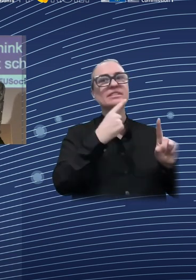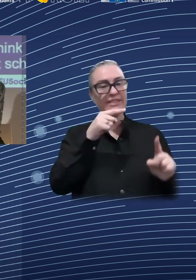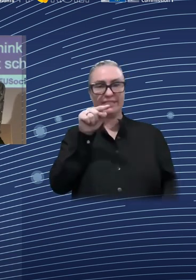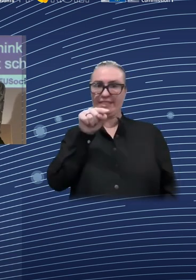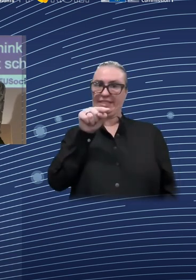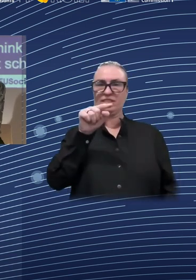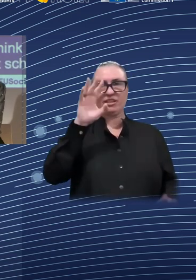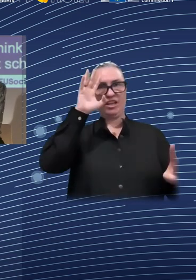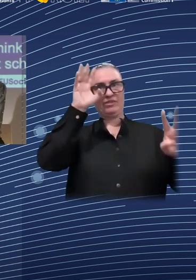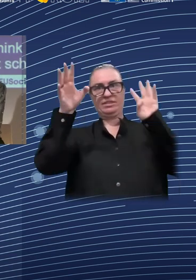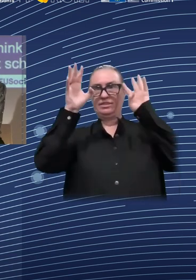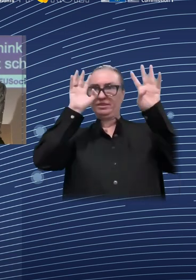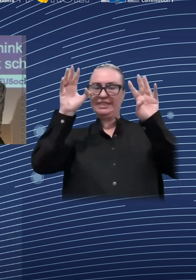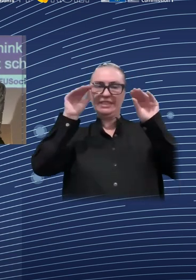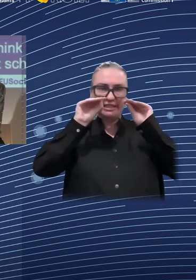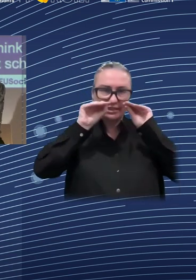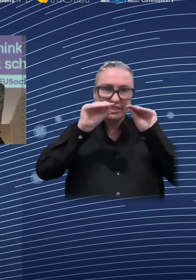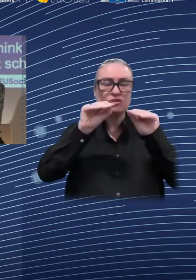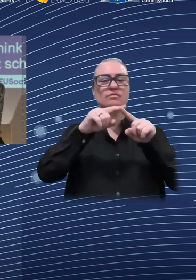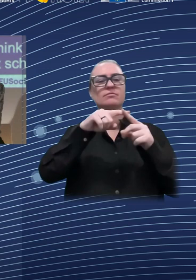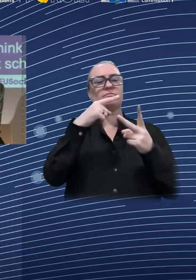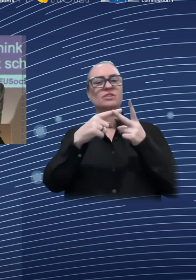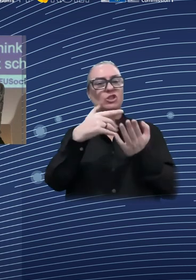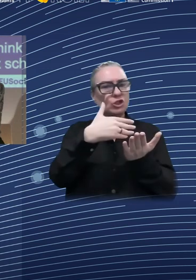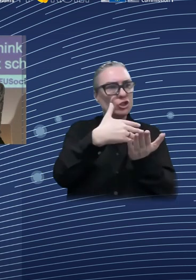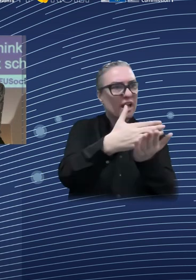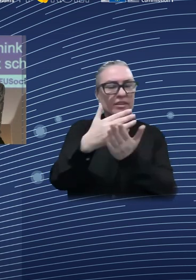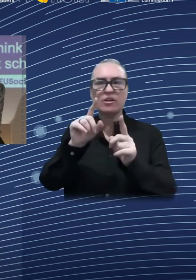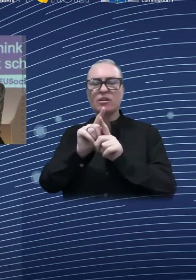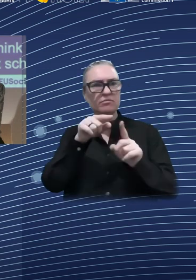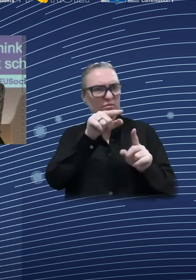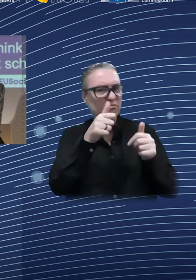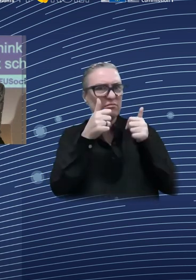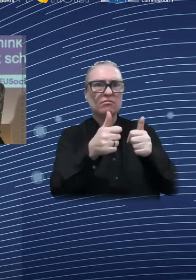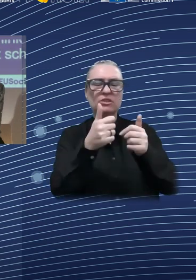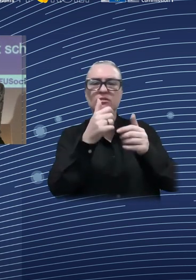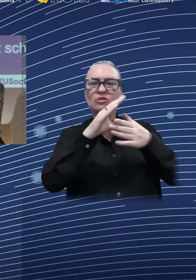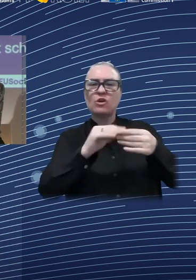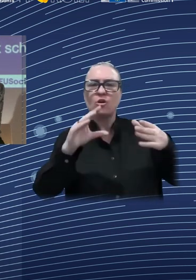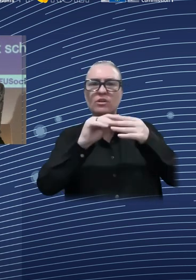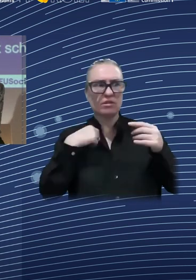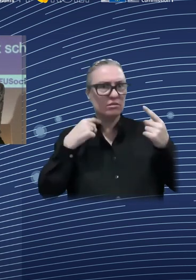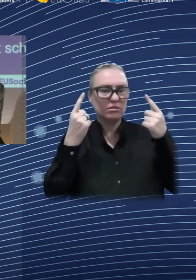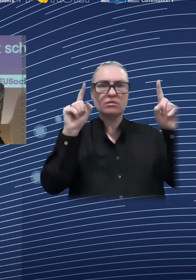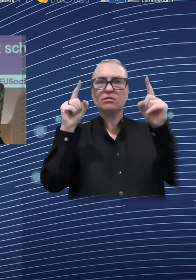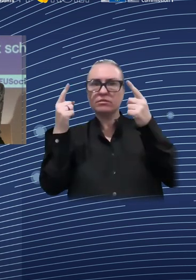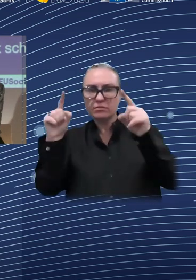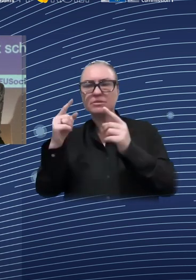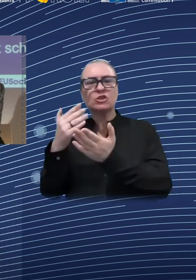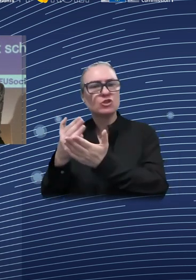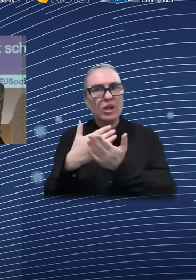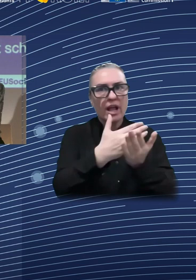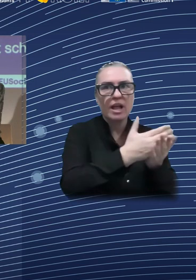but maybe this is context of Slovak Republic, that we, in this era, we really expect teachers to